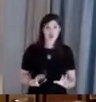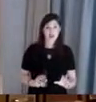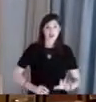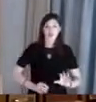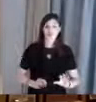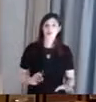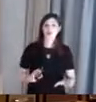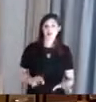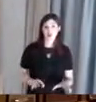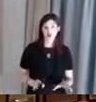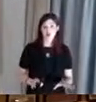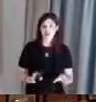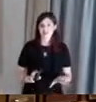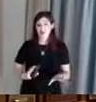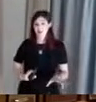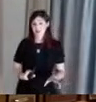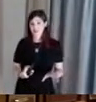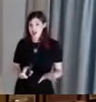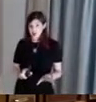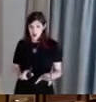stay. Just a couple